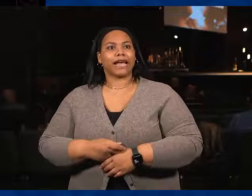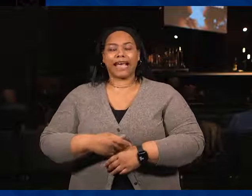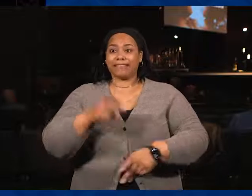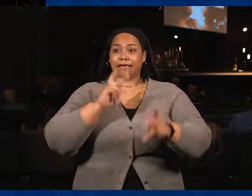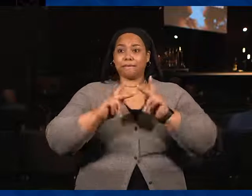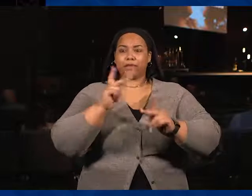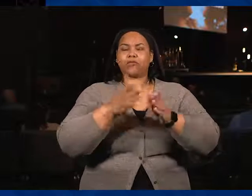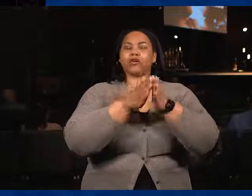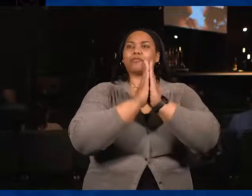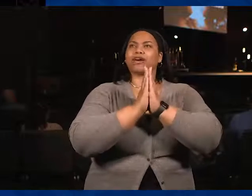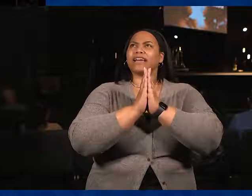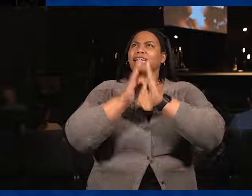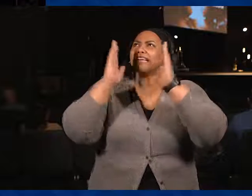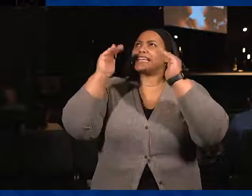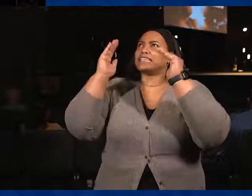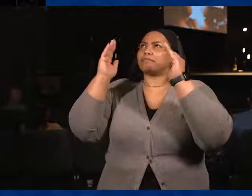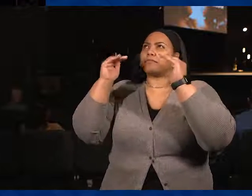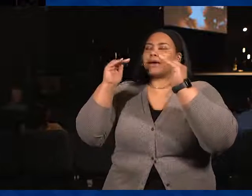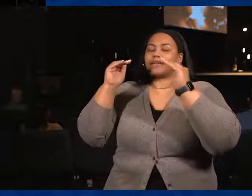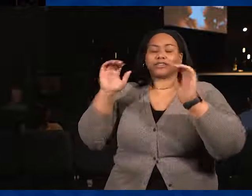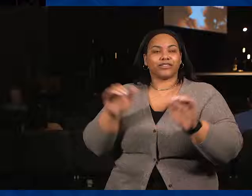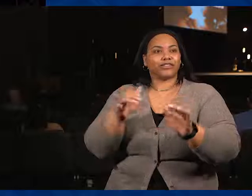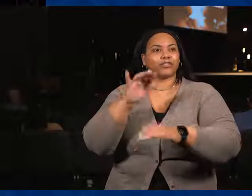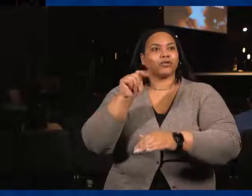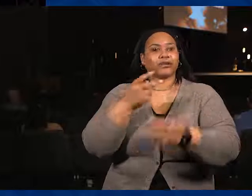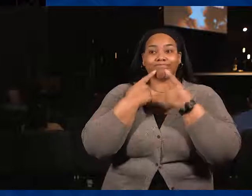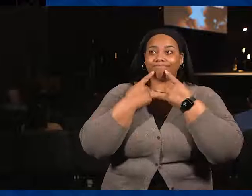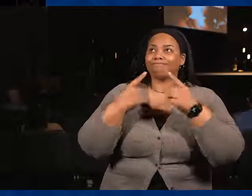God to do it because of who God is.